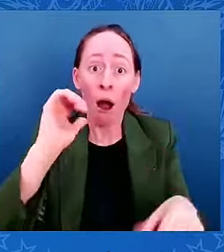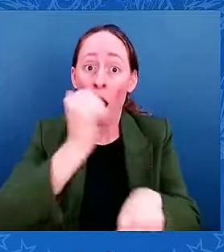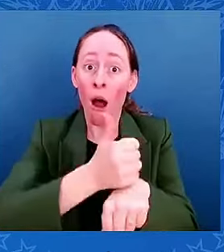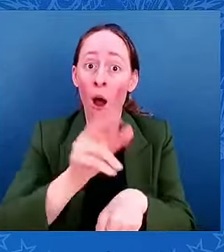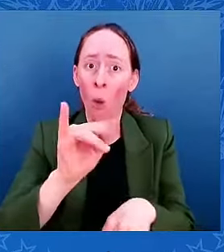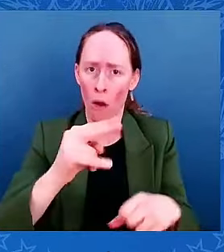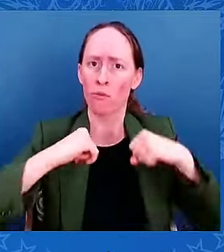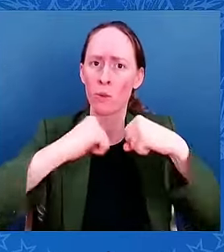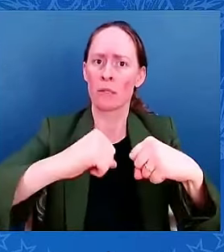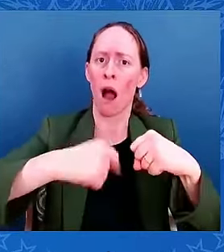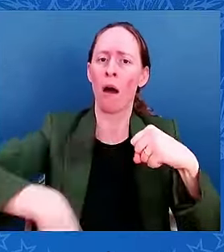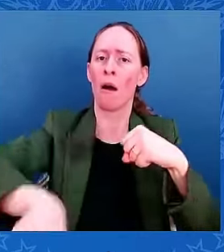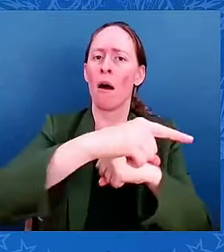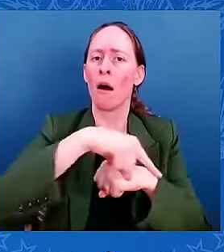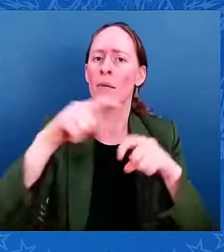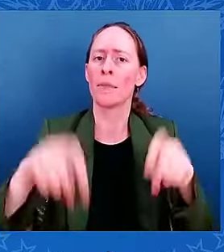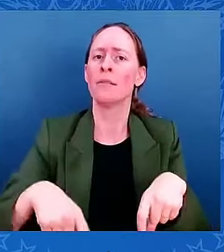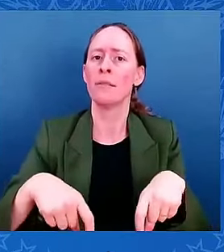My executive order